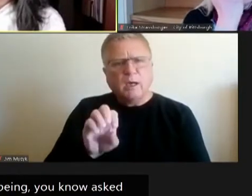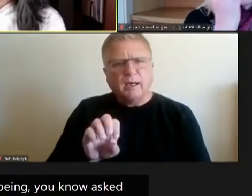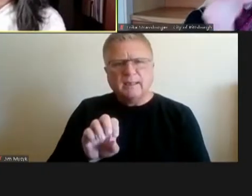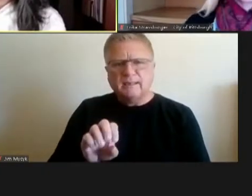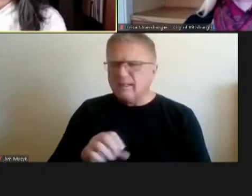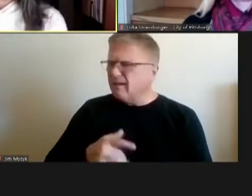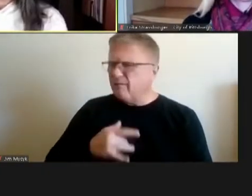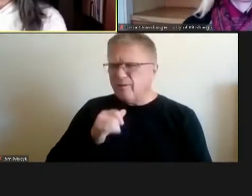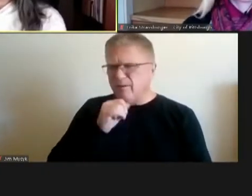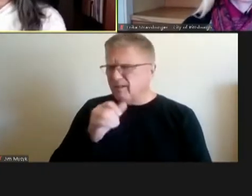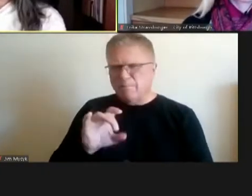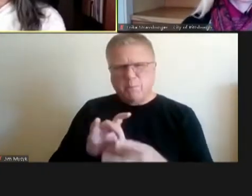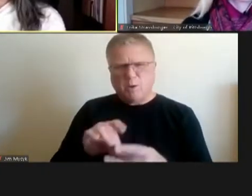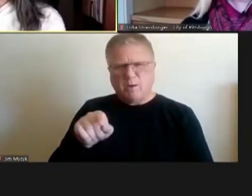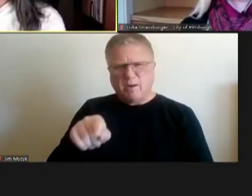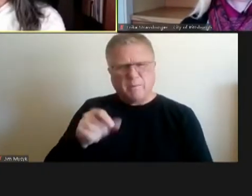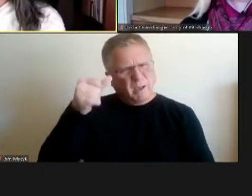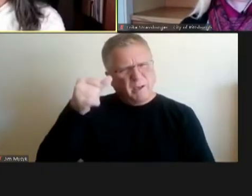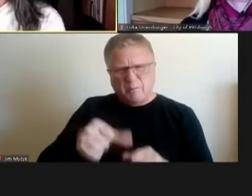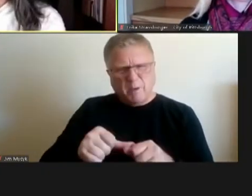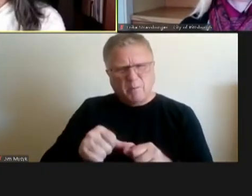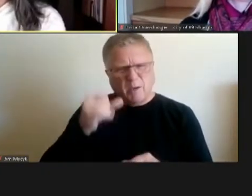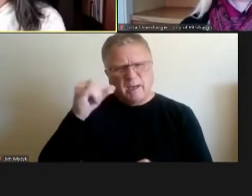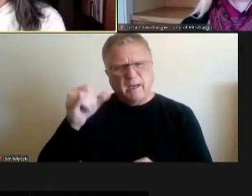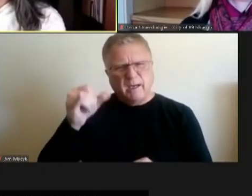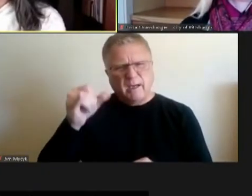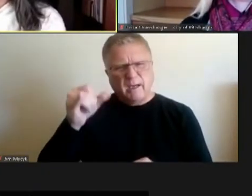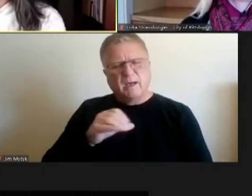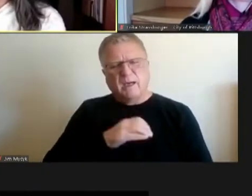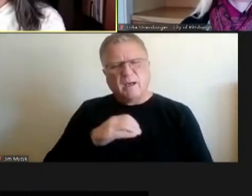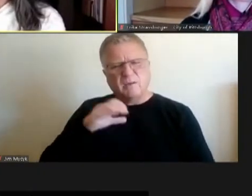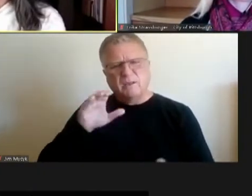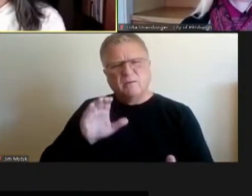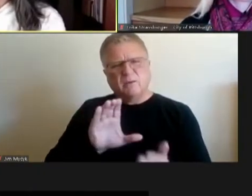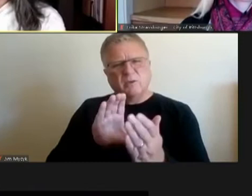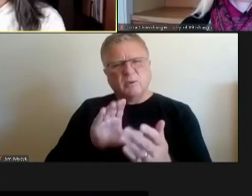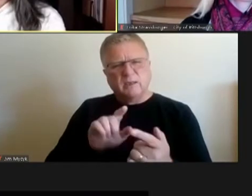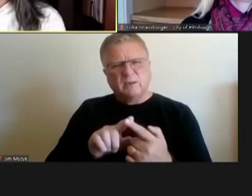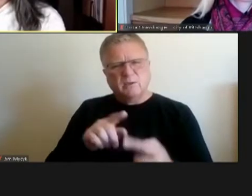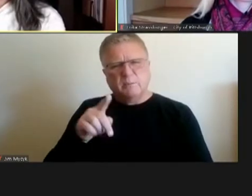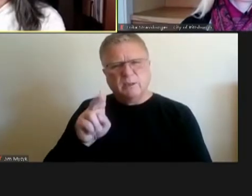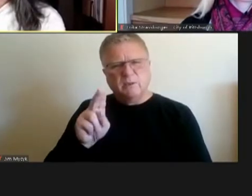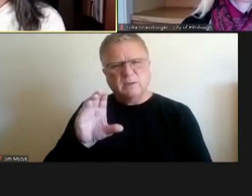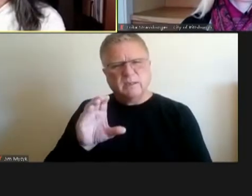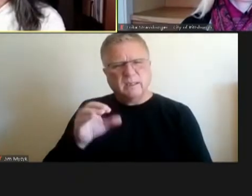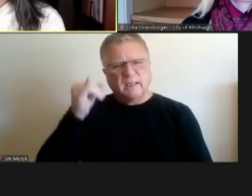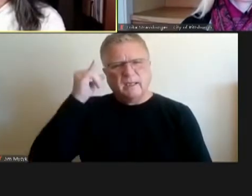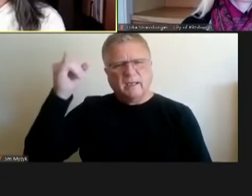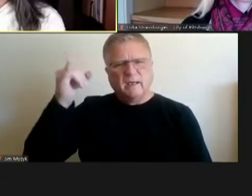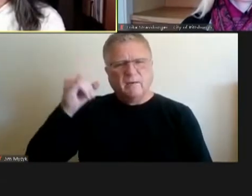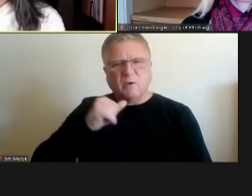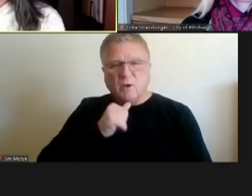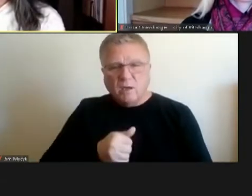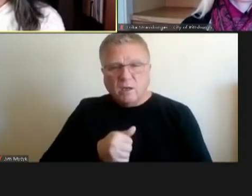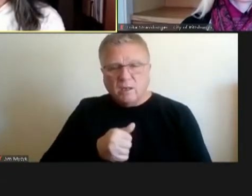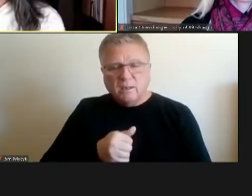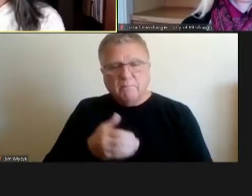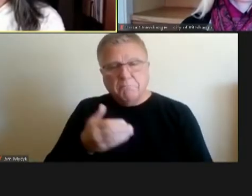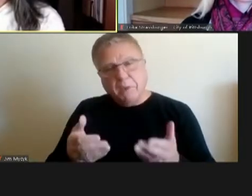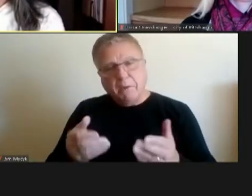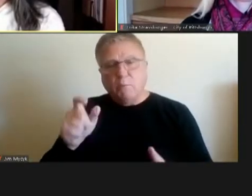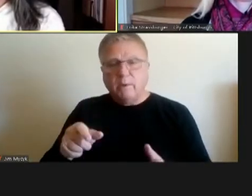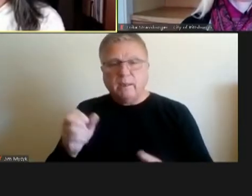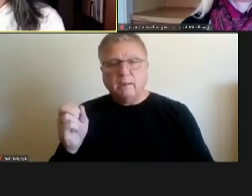But I am not recalling if our will of council was actually addressed to the PUC. And if it wasn't, maybe we need to revisit